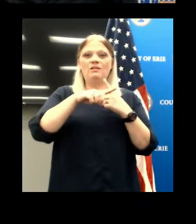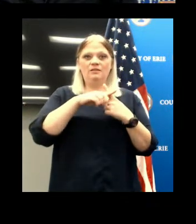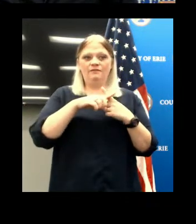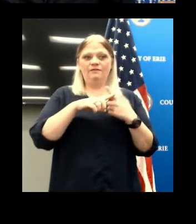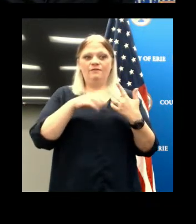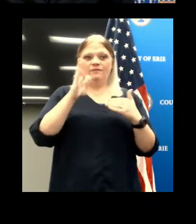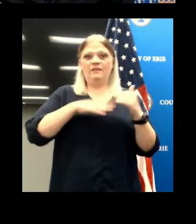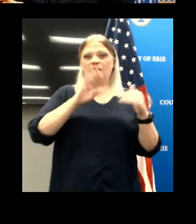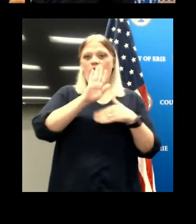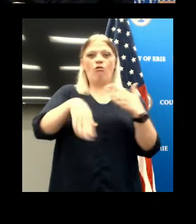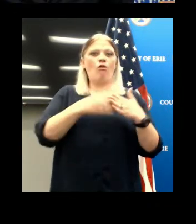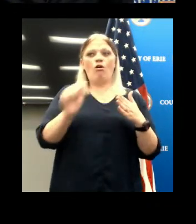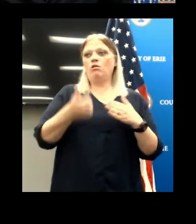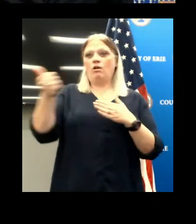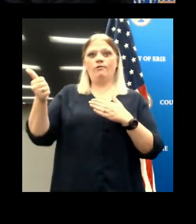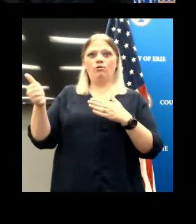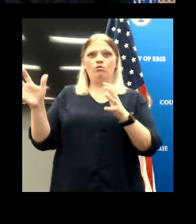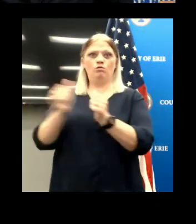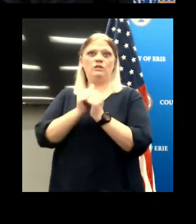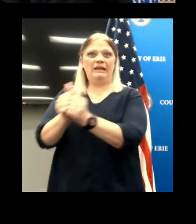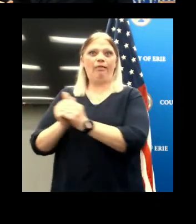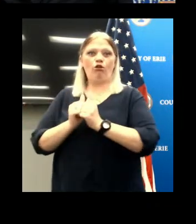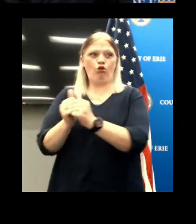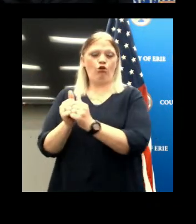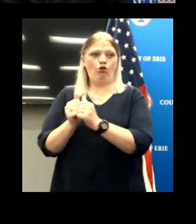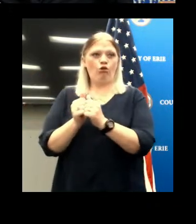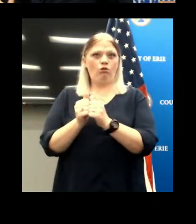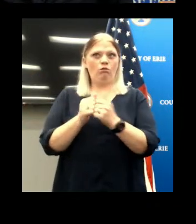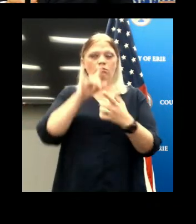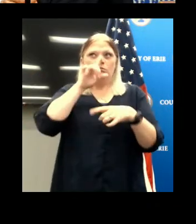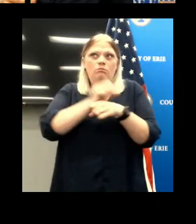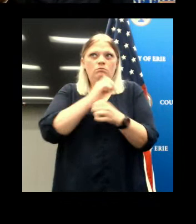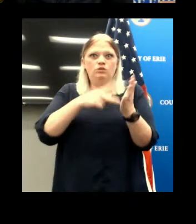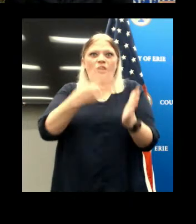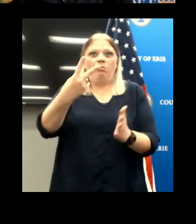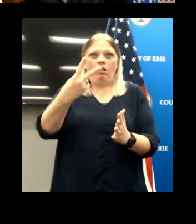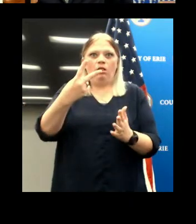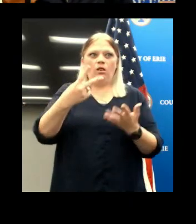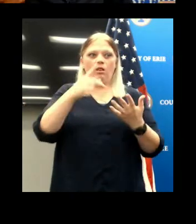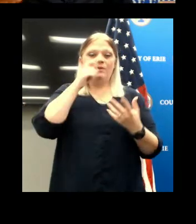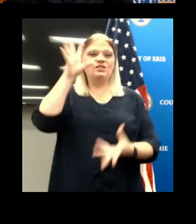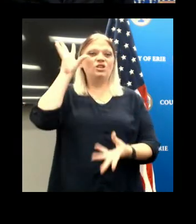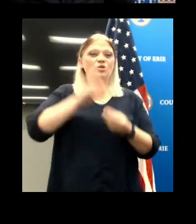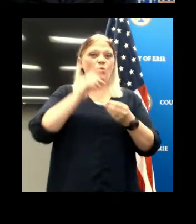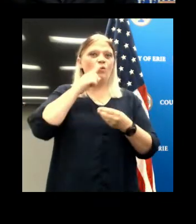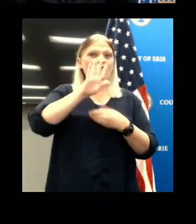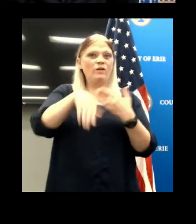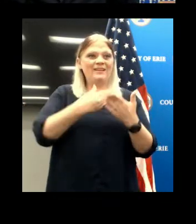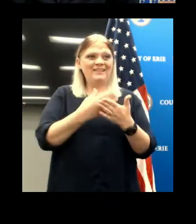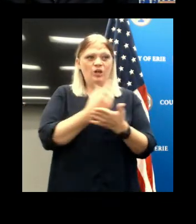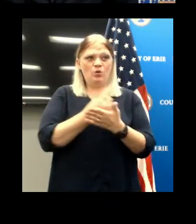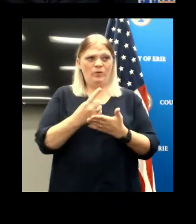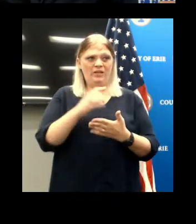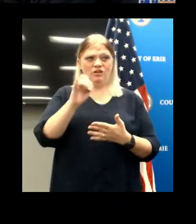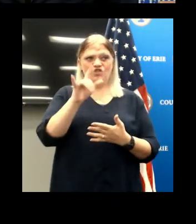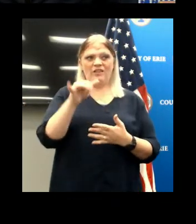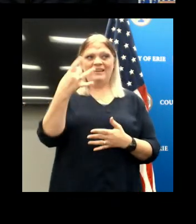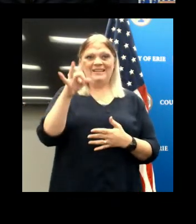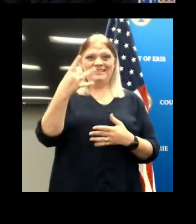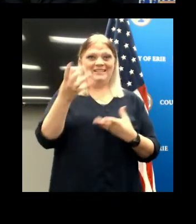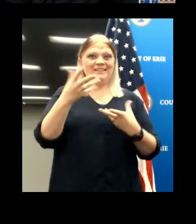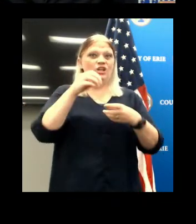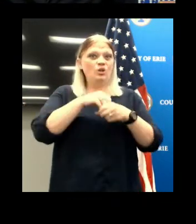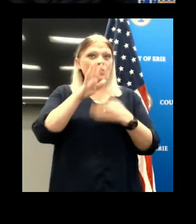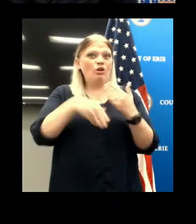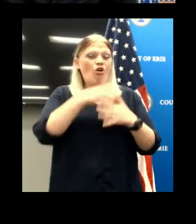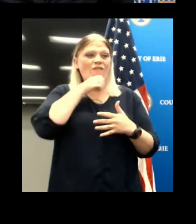positivity than all others combined. But it was actually double, because the total for the entire week of July 18th, including